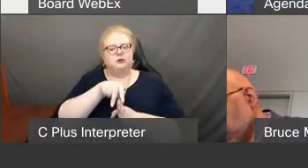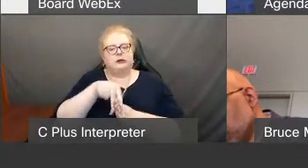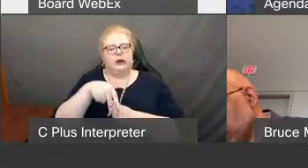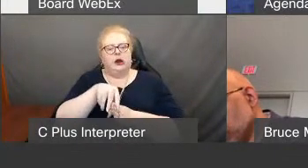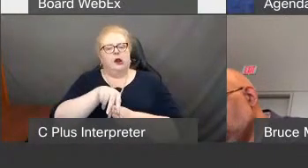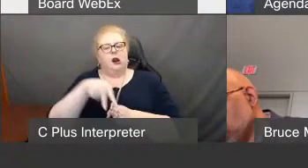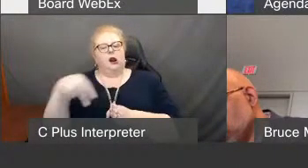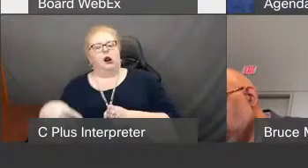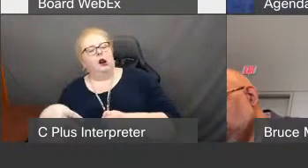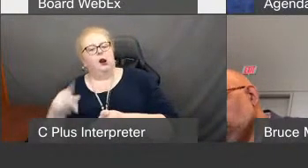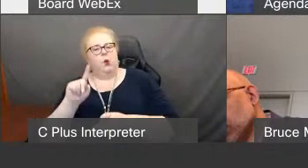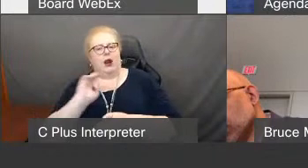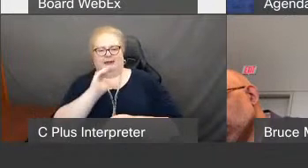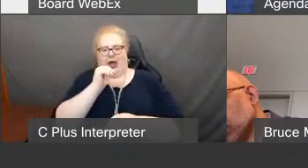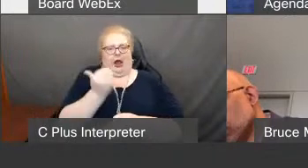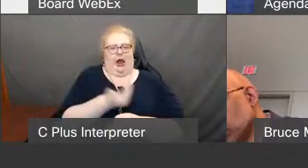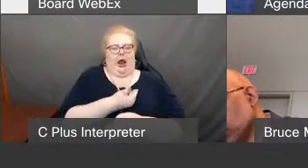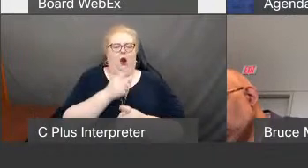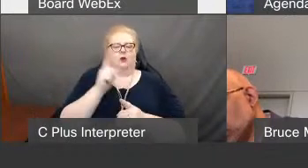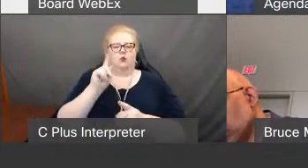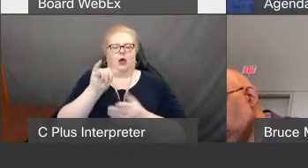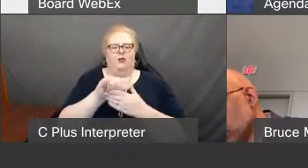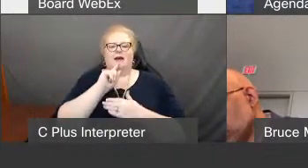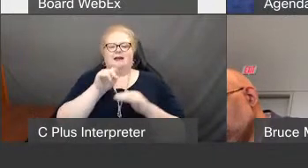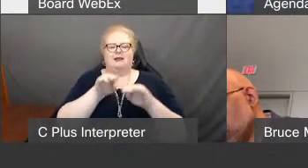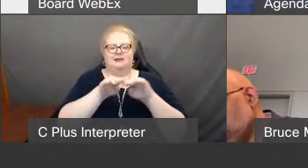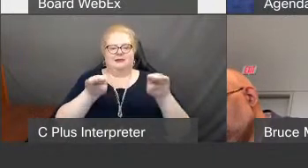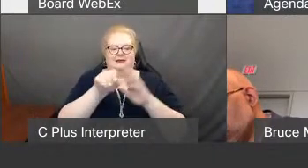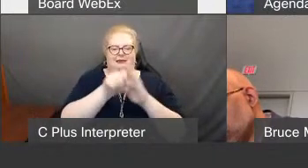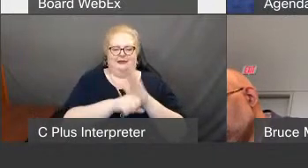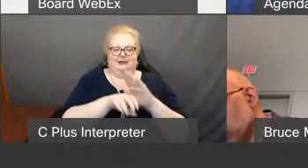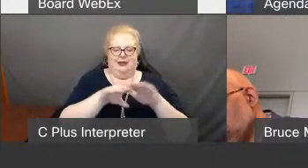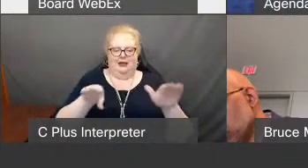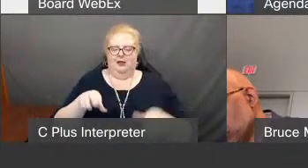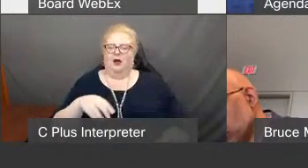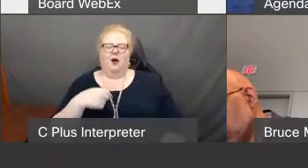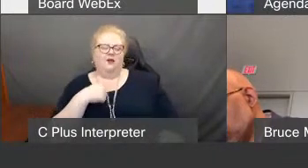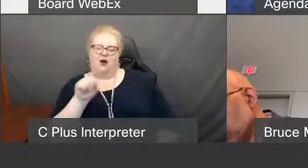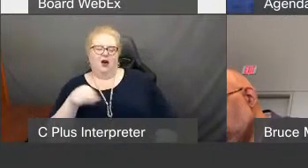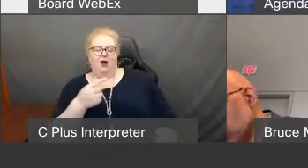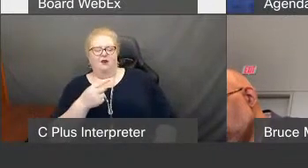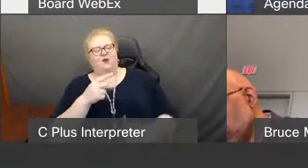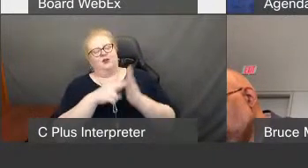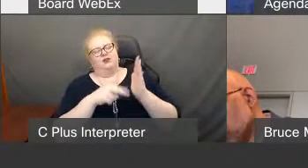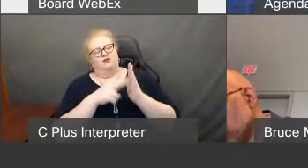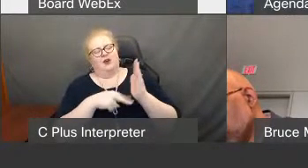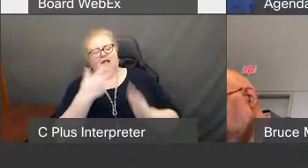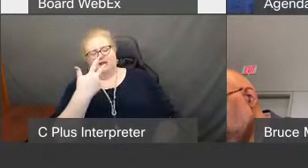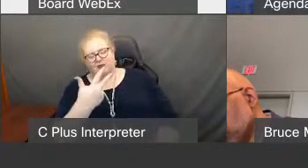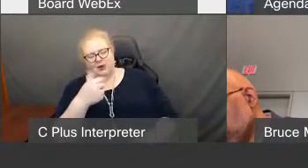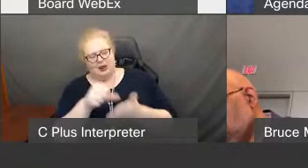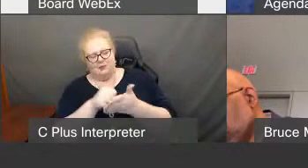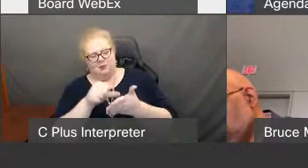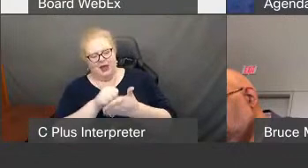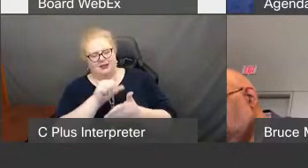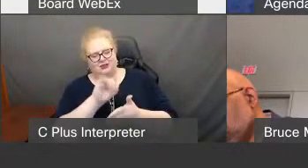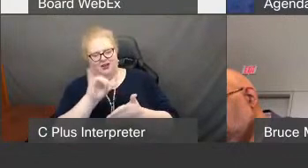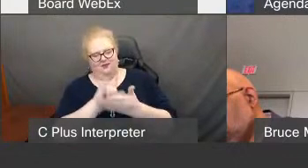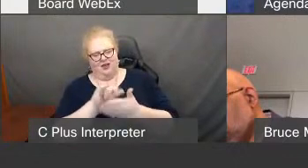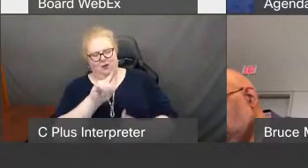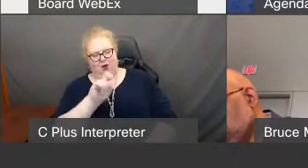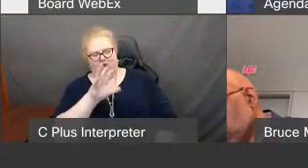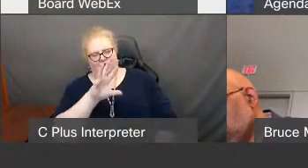the state level issue. Only read through the 151 pages once. I'm sure Emily has read it more than